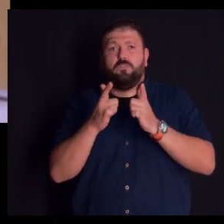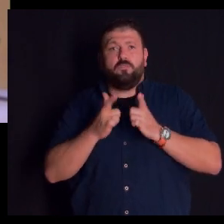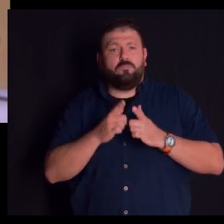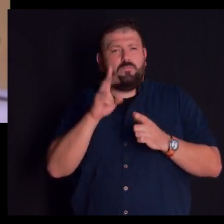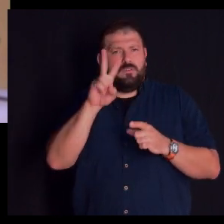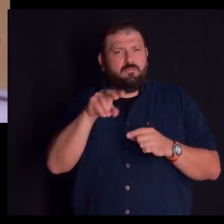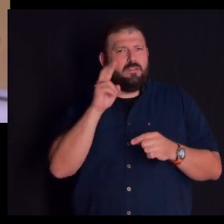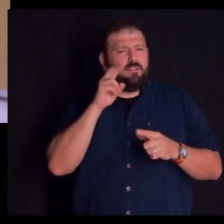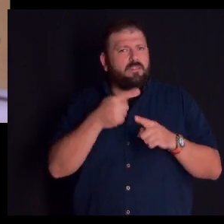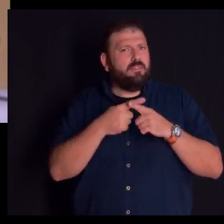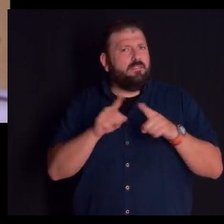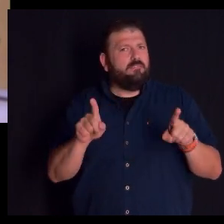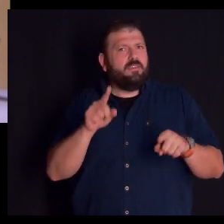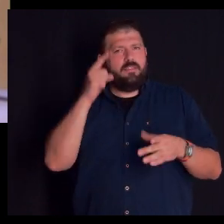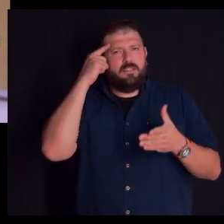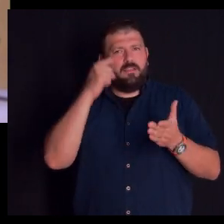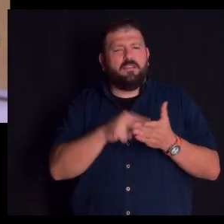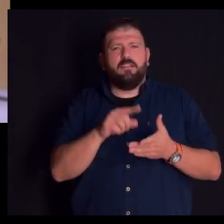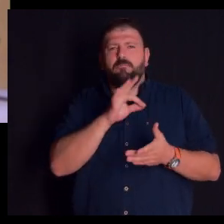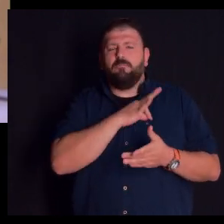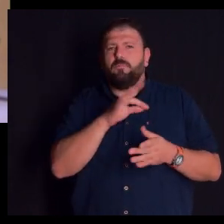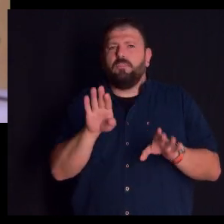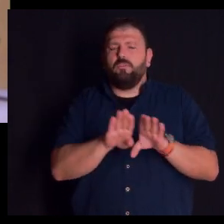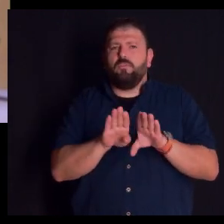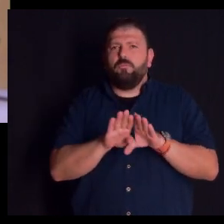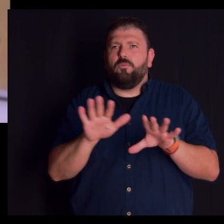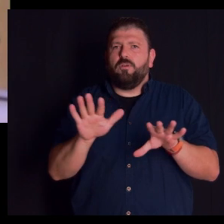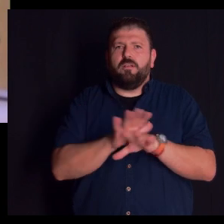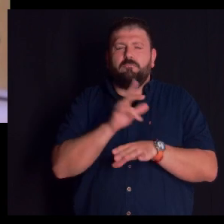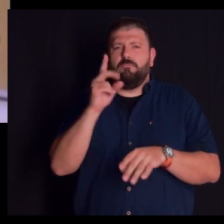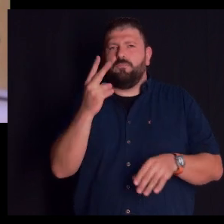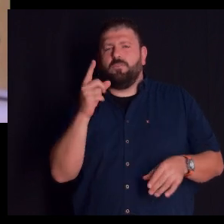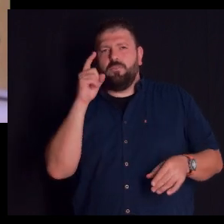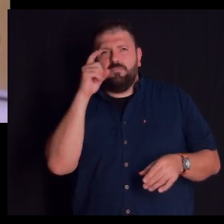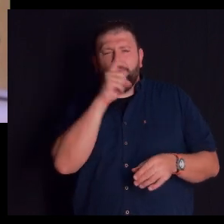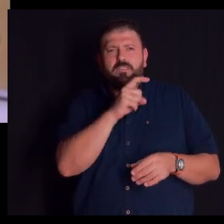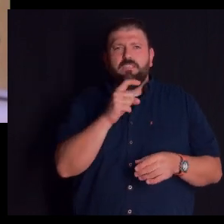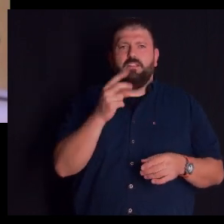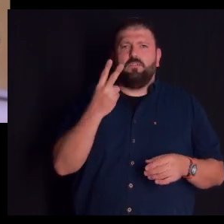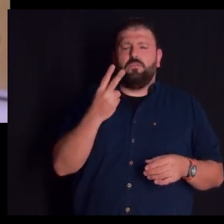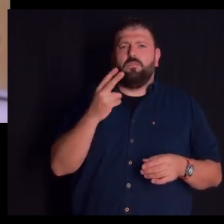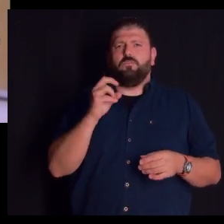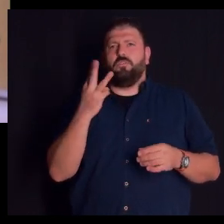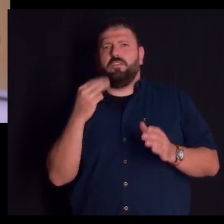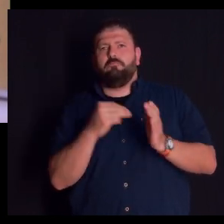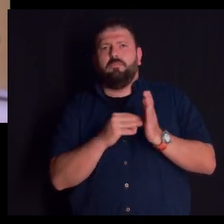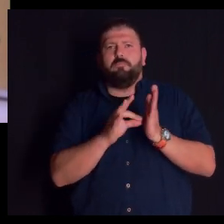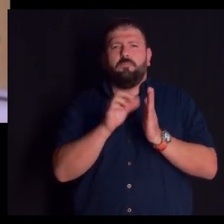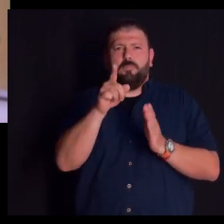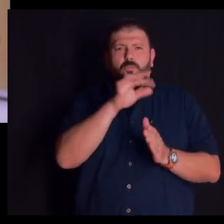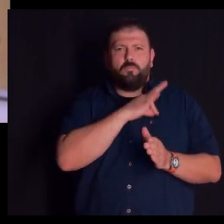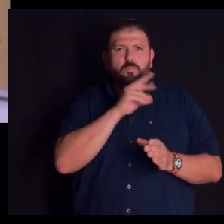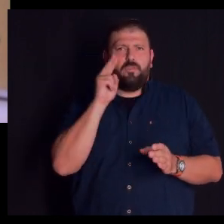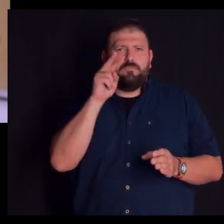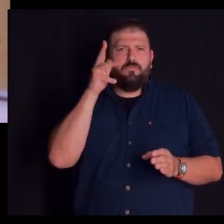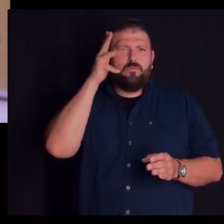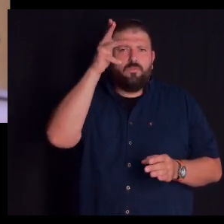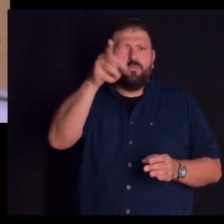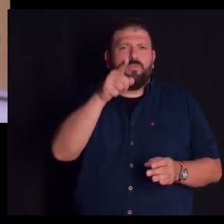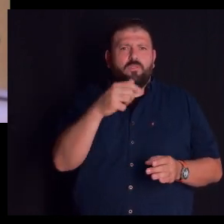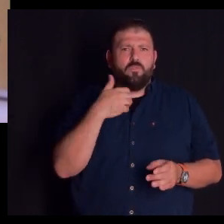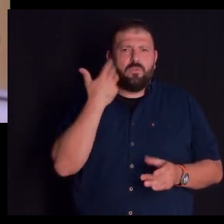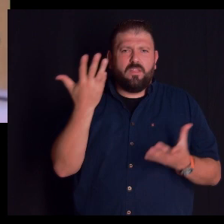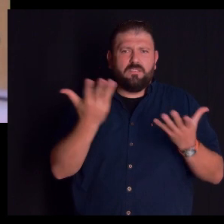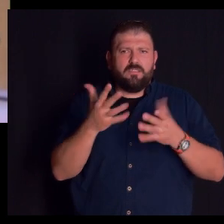group. Many people think that it's very difficult to make 3,000 points, but the mission, the vision we